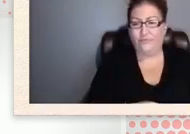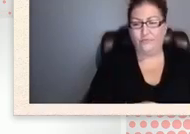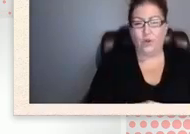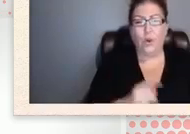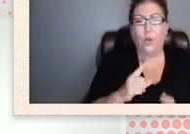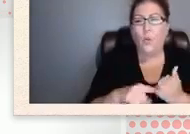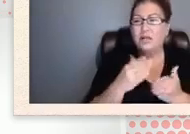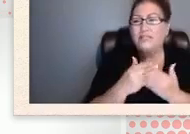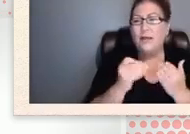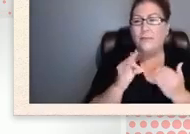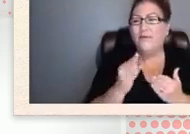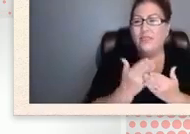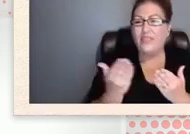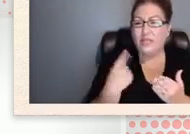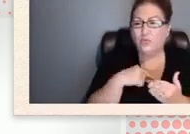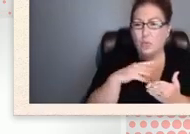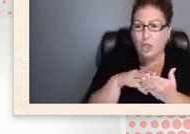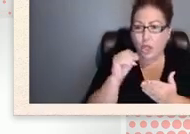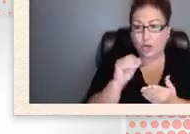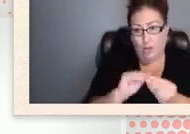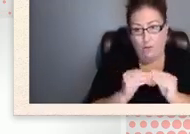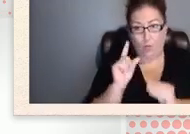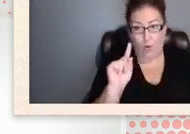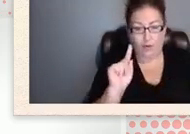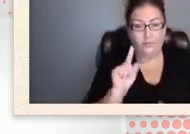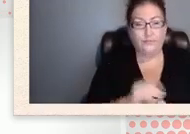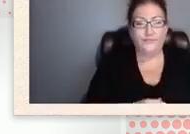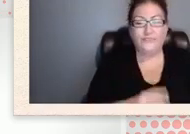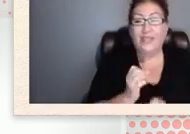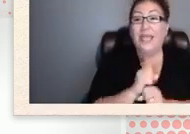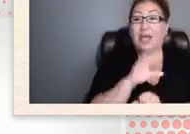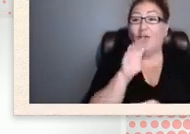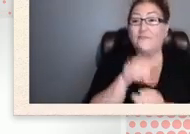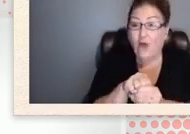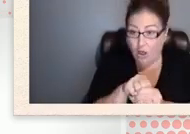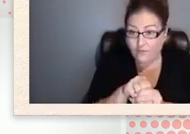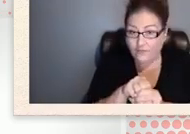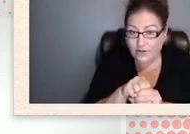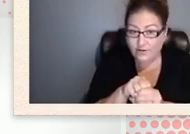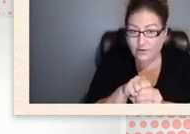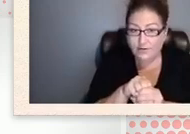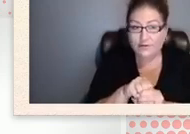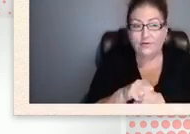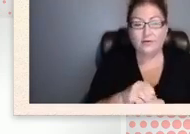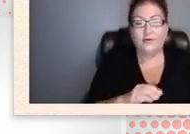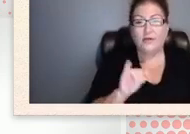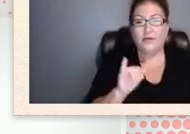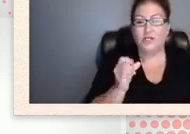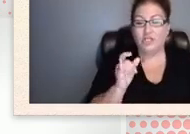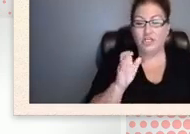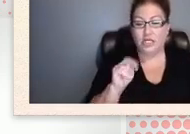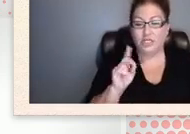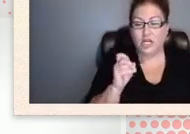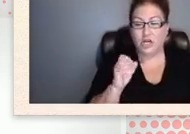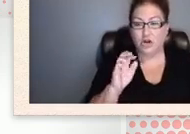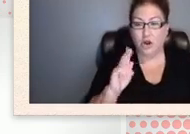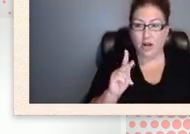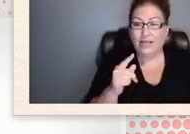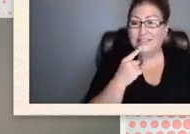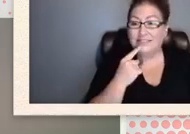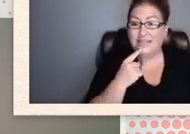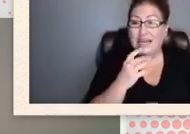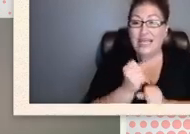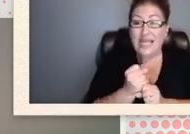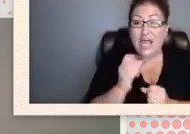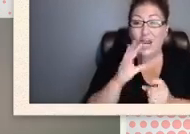lessons? Number one, get involved. Justin Dart has said get involved as